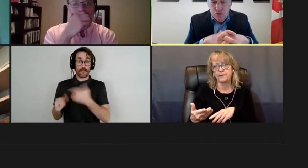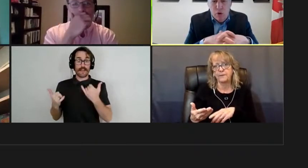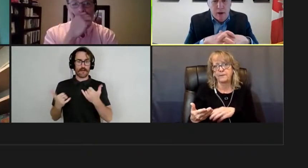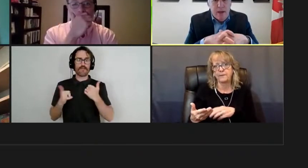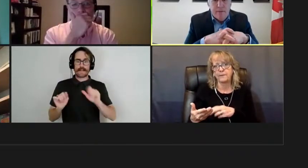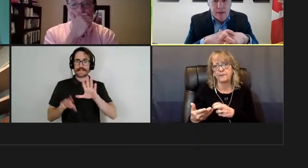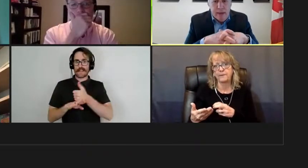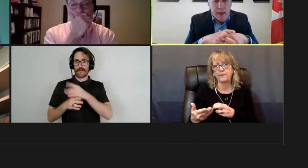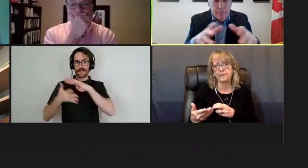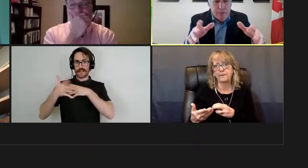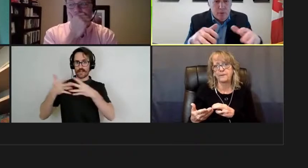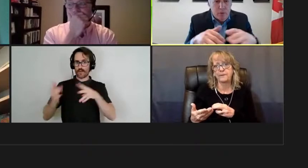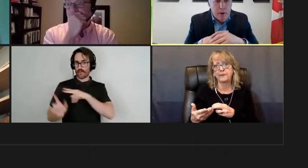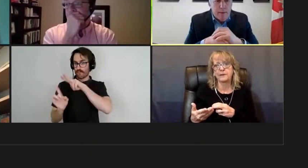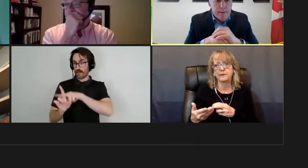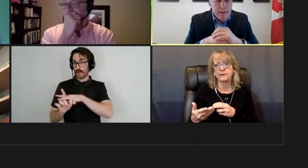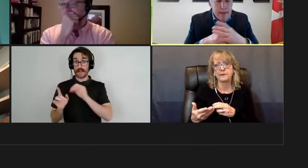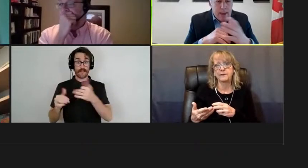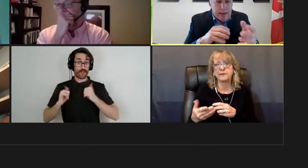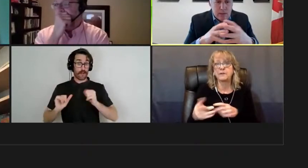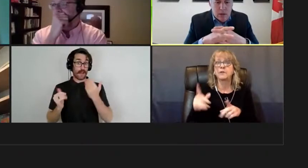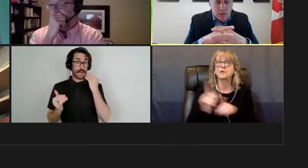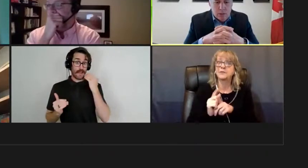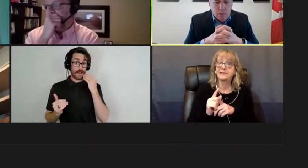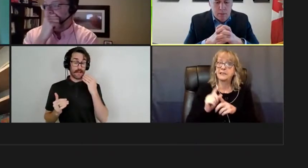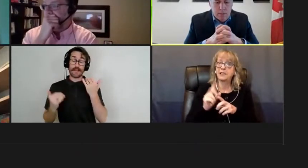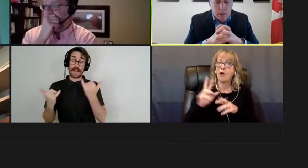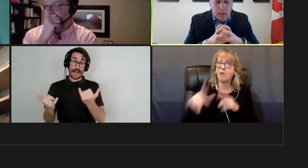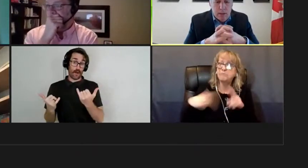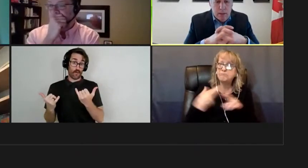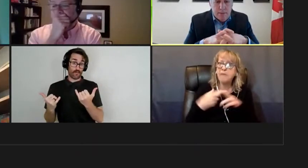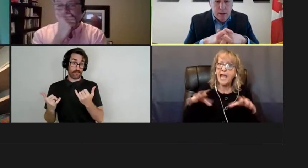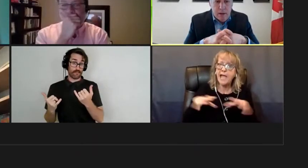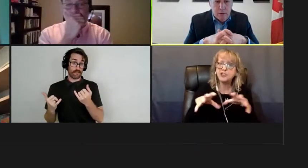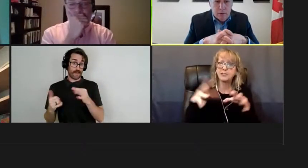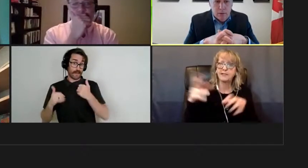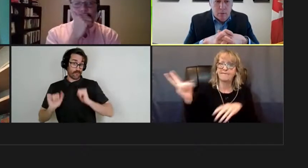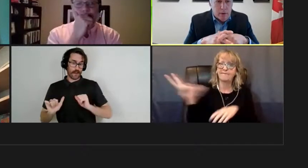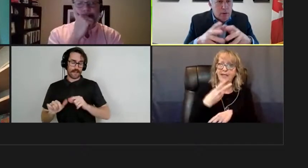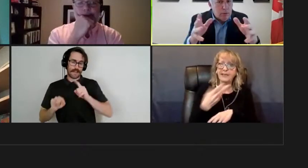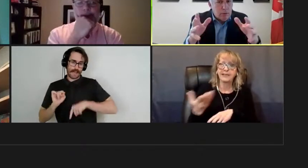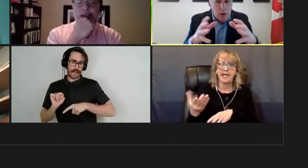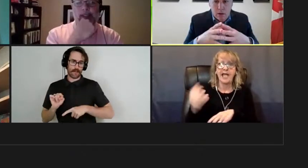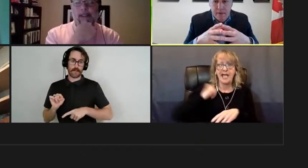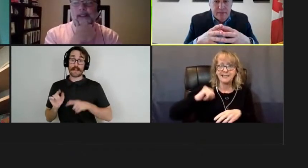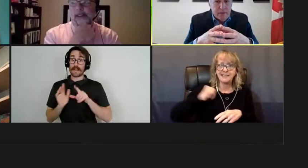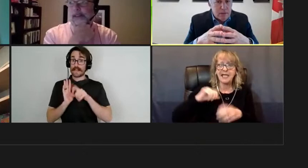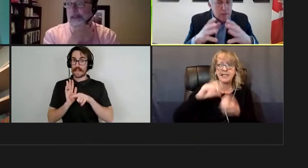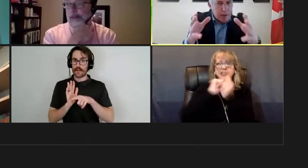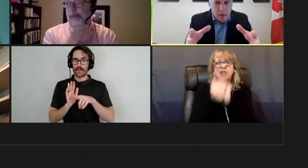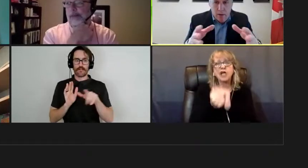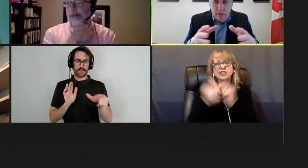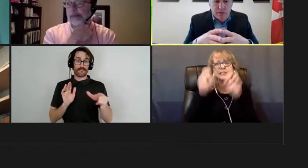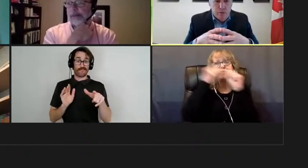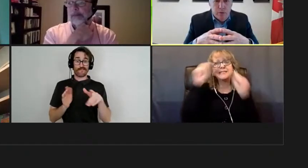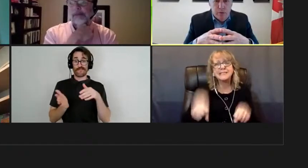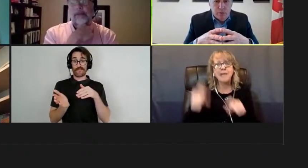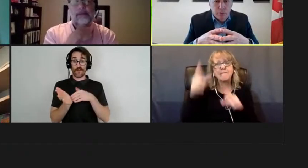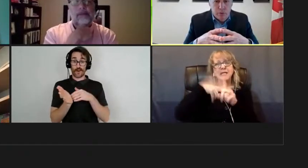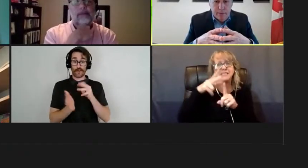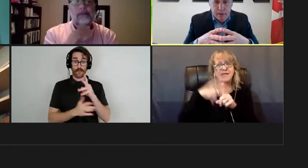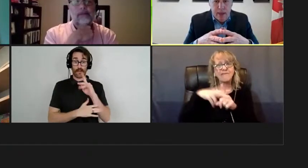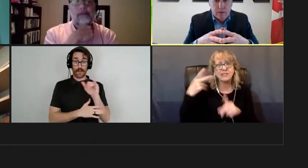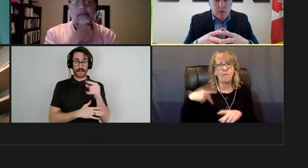they tried now, they can't, but they're aware. And as Dr. Malotny indicated earlier, we're going to use all our methods